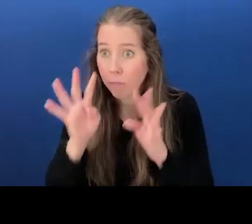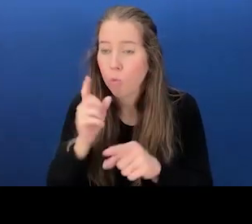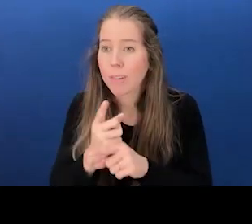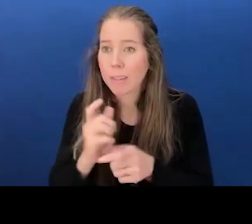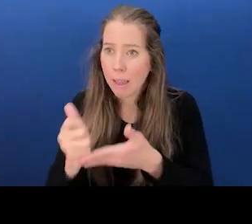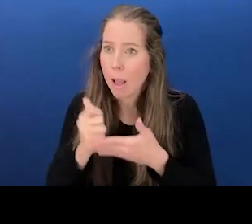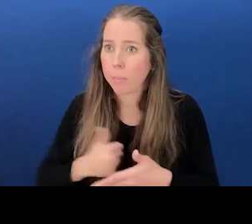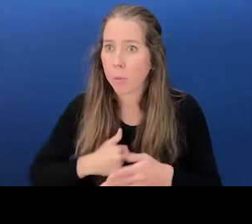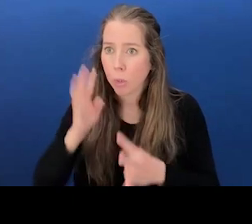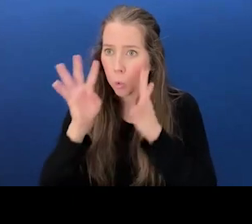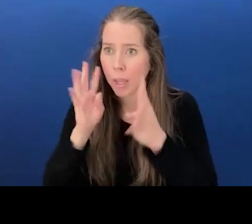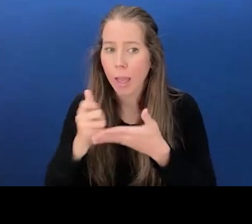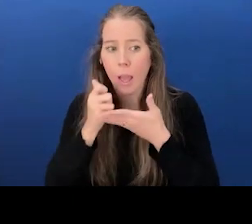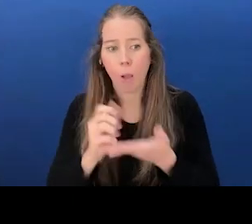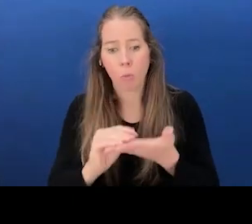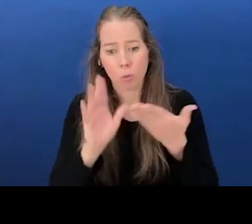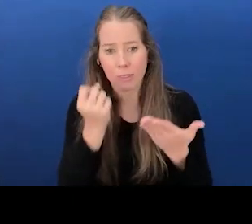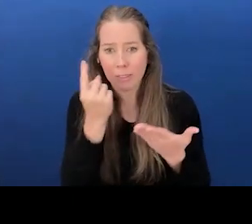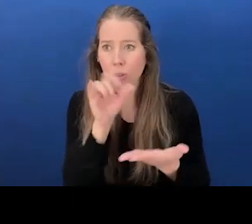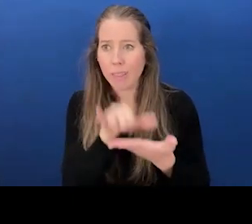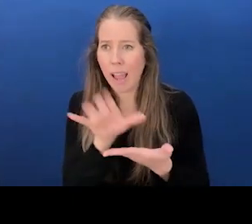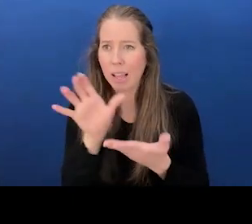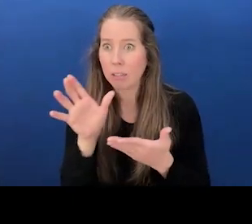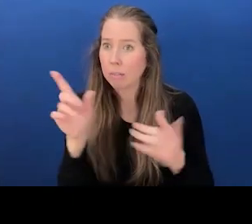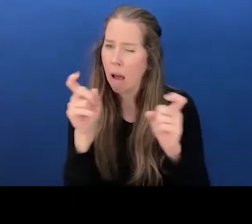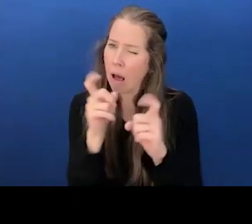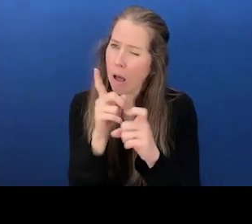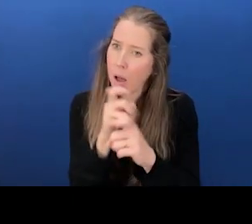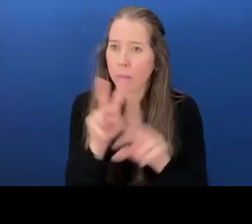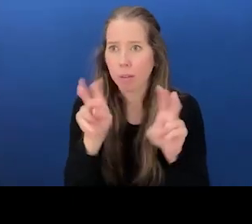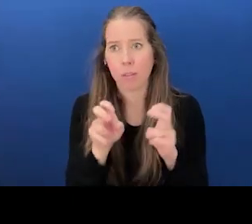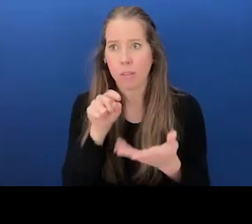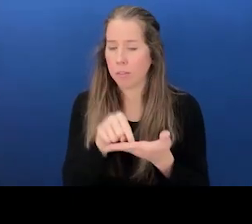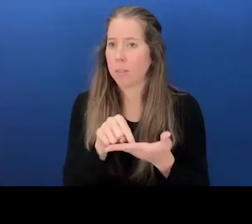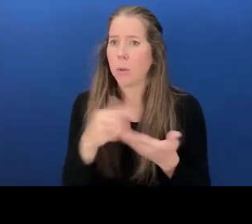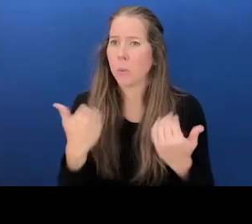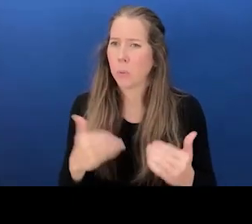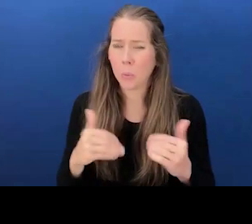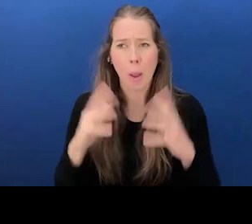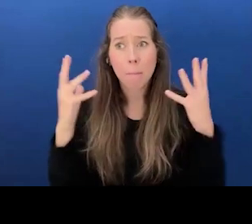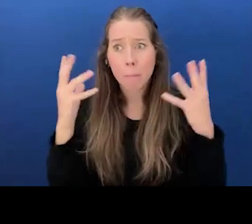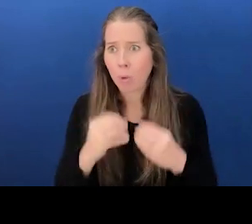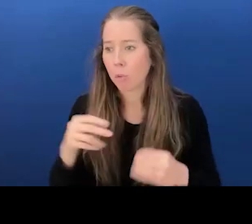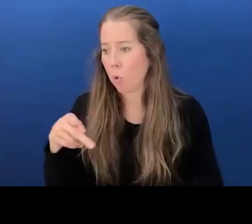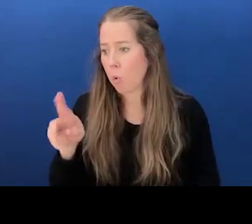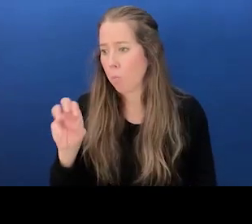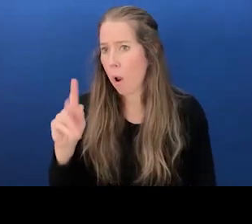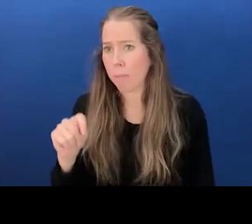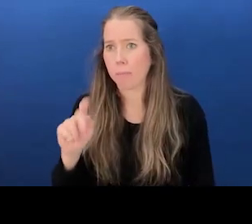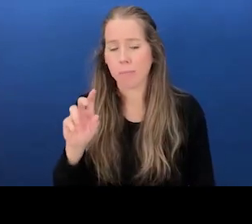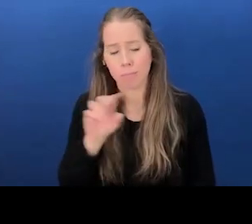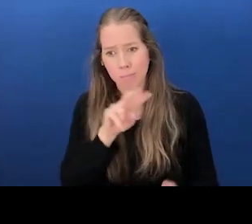my creativity to help students understand this complex topic. And it came up with this really beautiful prompt. And I was like, oh, this is really